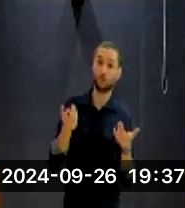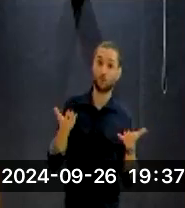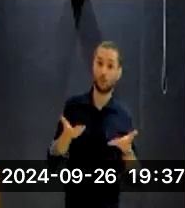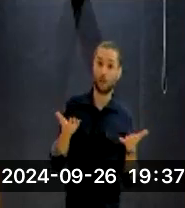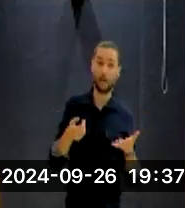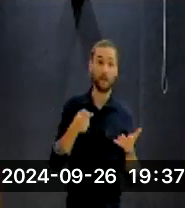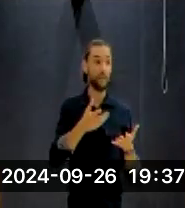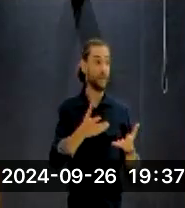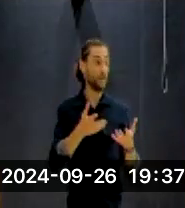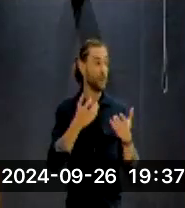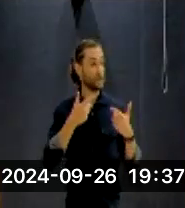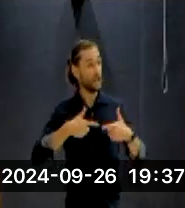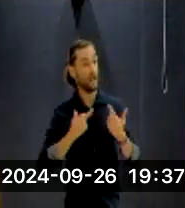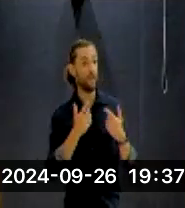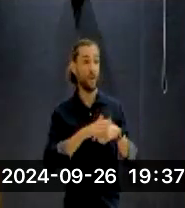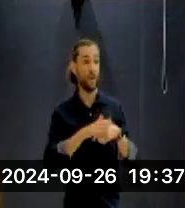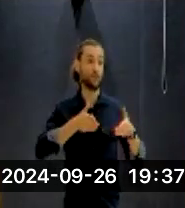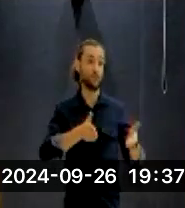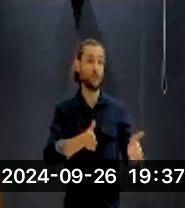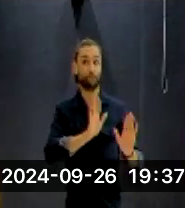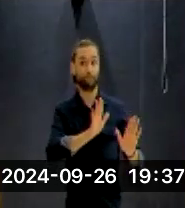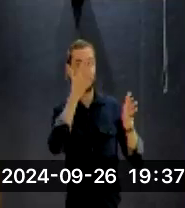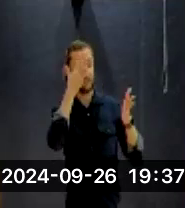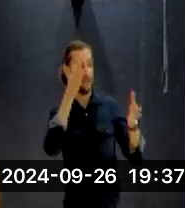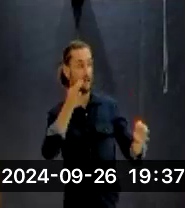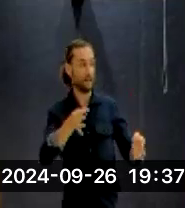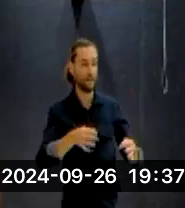to go live in the streets, so what?